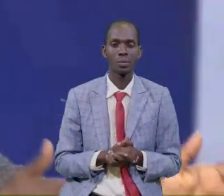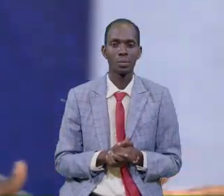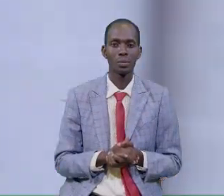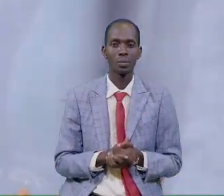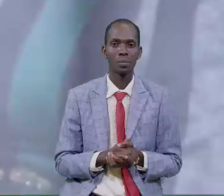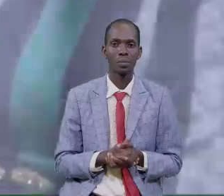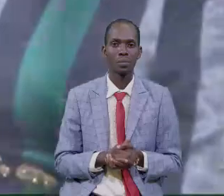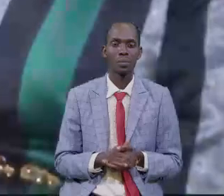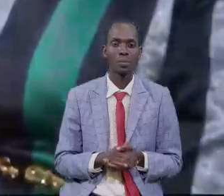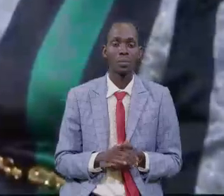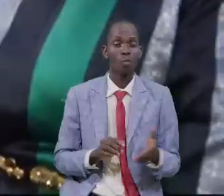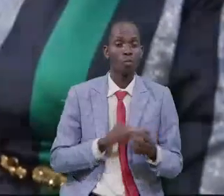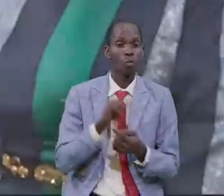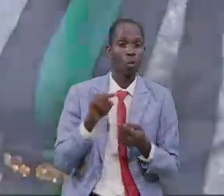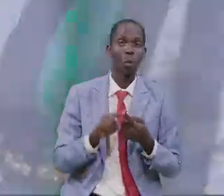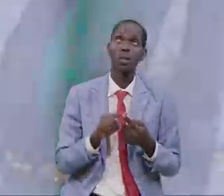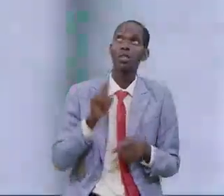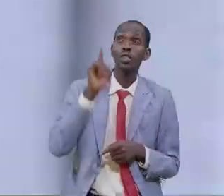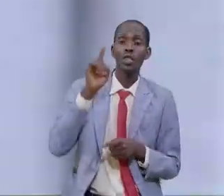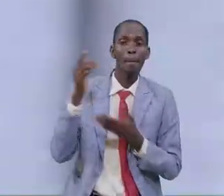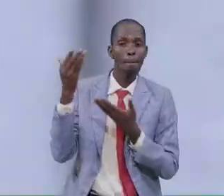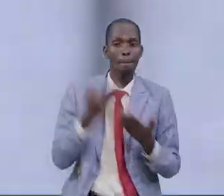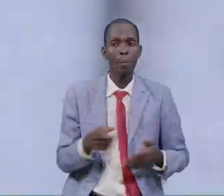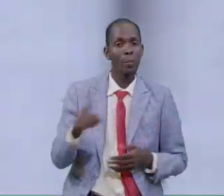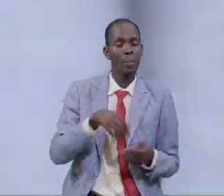When He brought them out, they went to their millions.